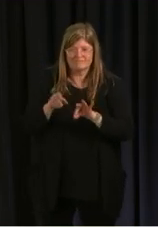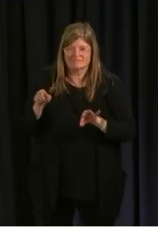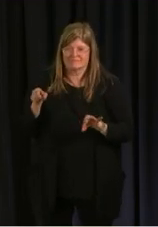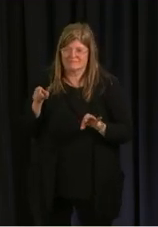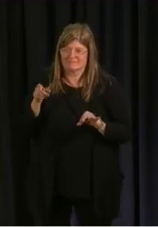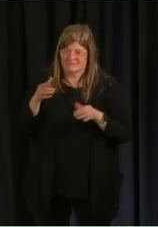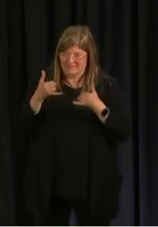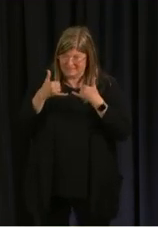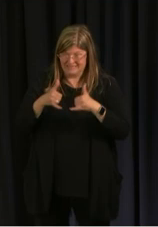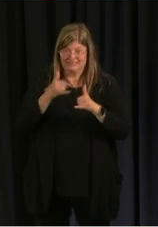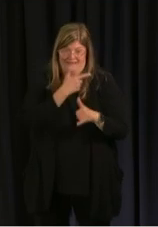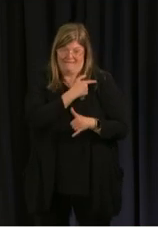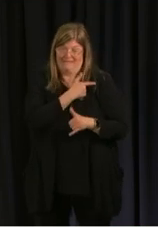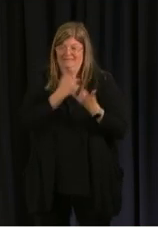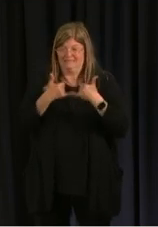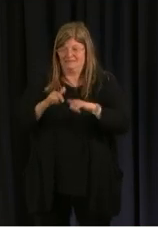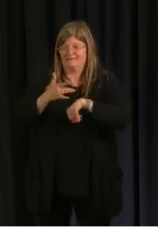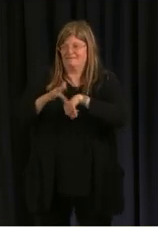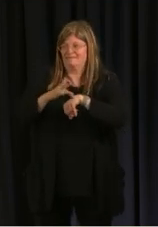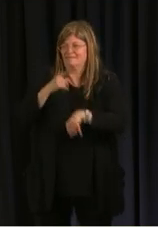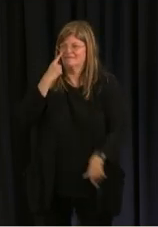safe.